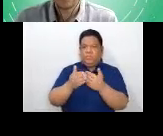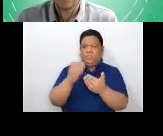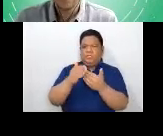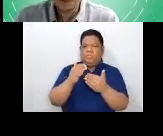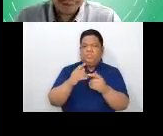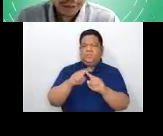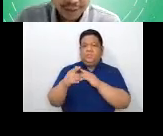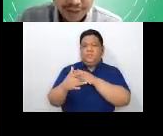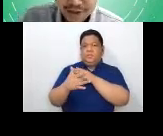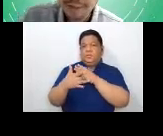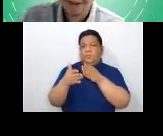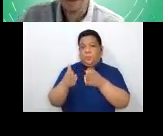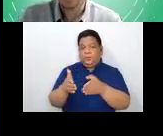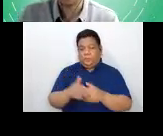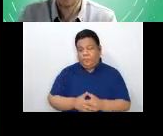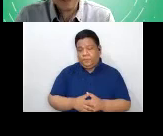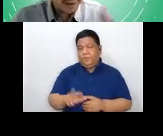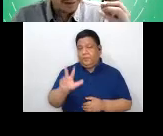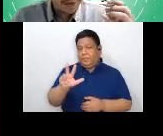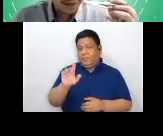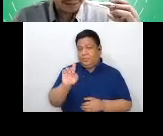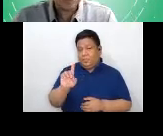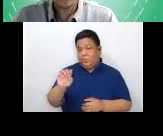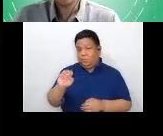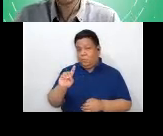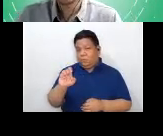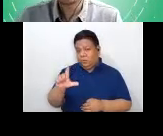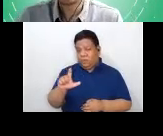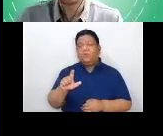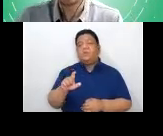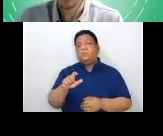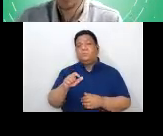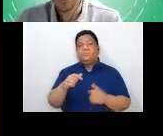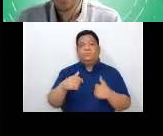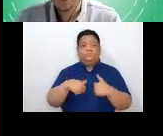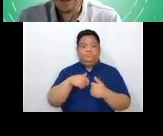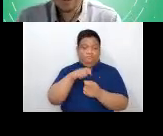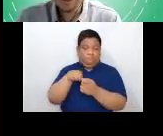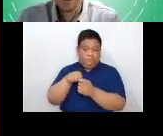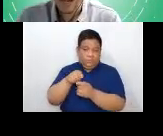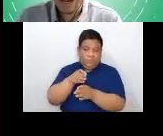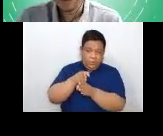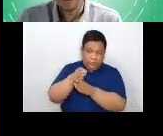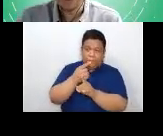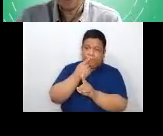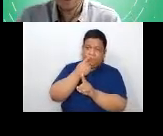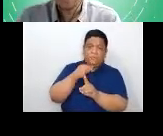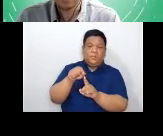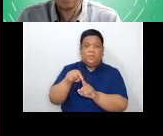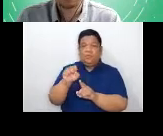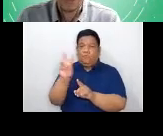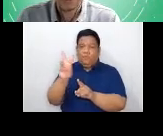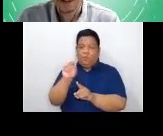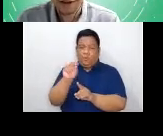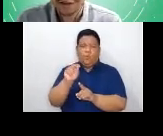forms. So when we talk about 3D modeling throughout this, we're not specific to a certain software. I may use CAD or